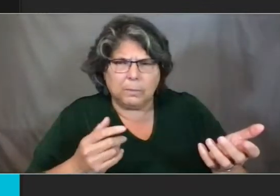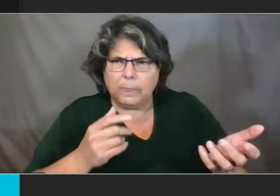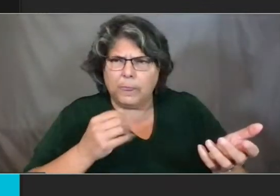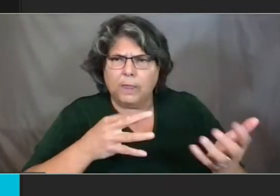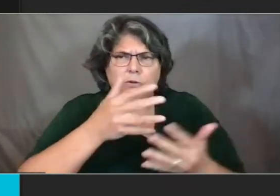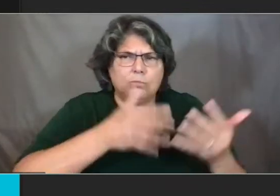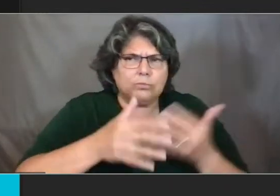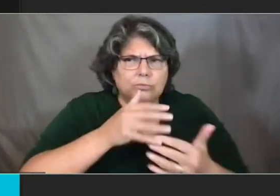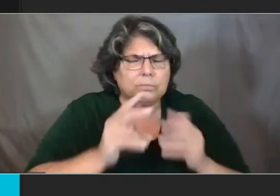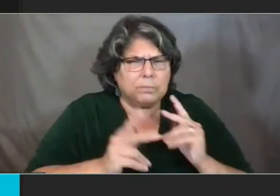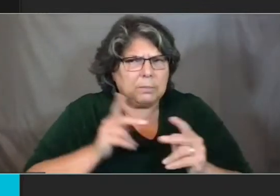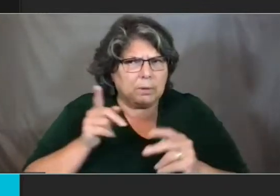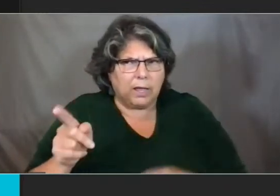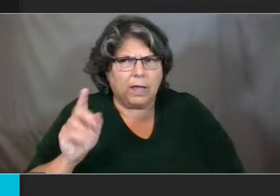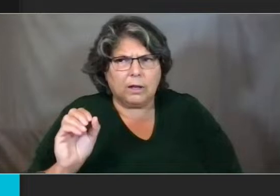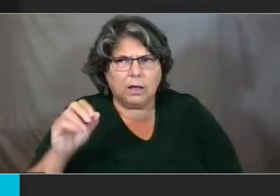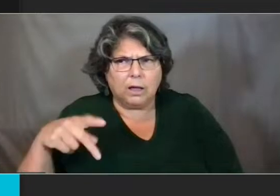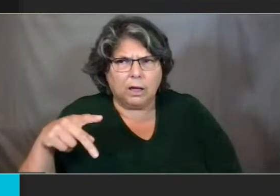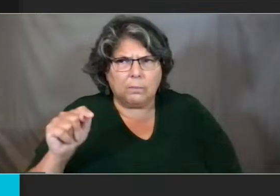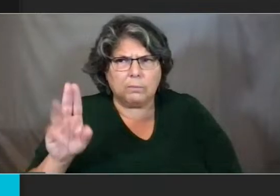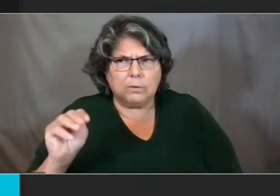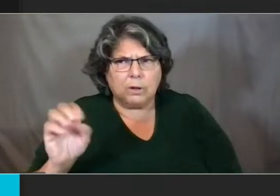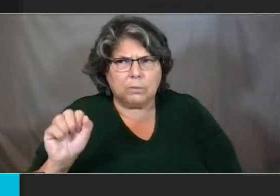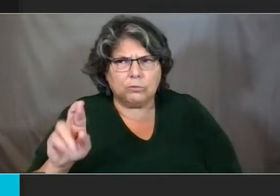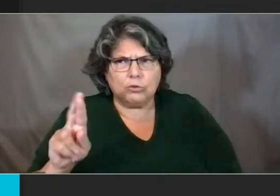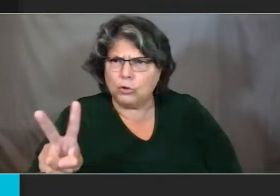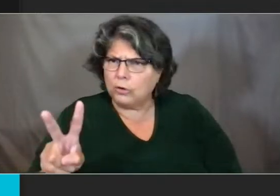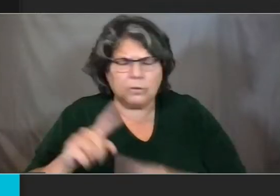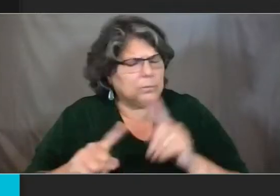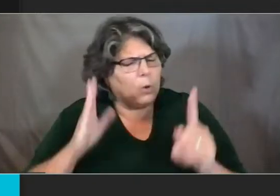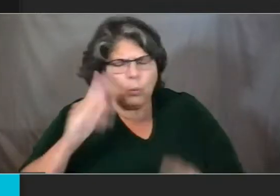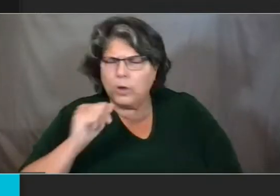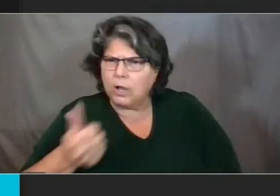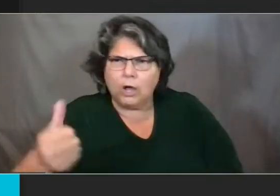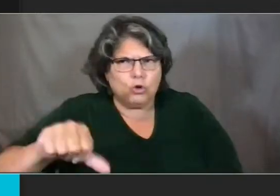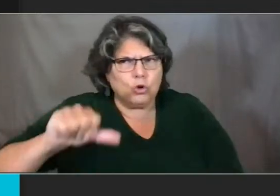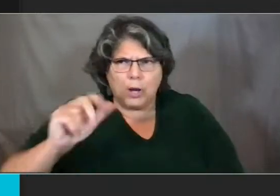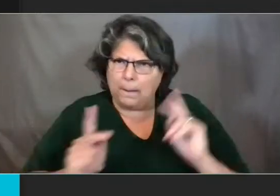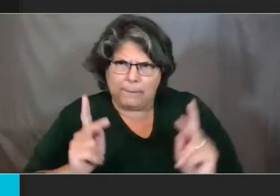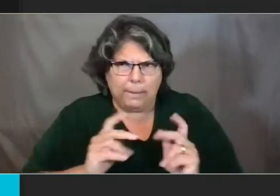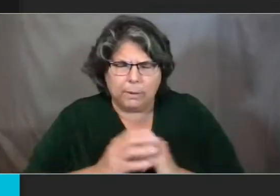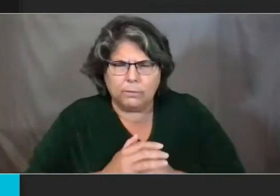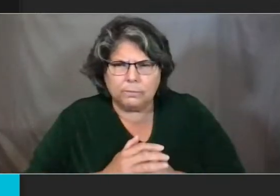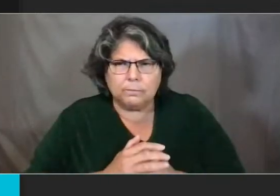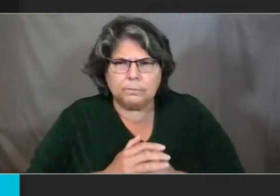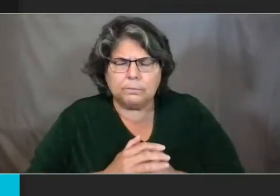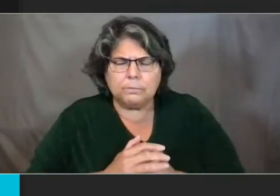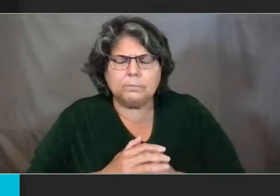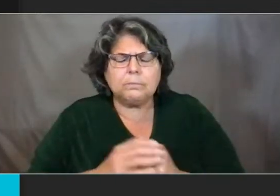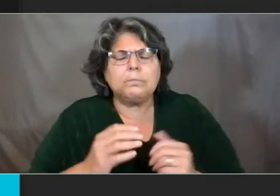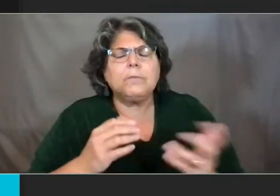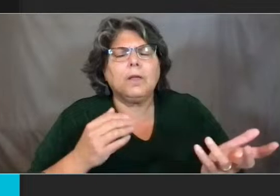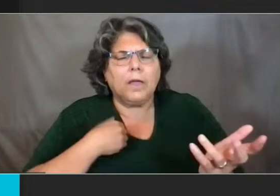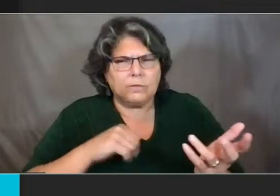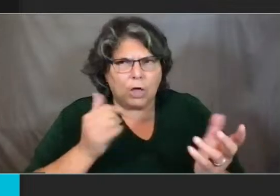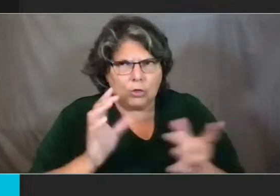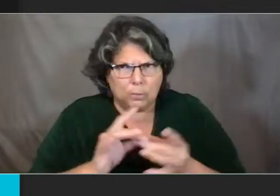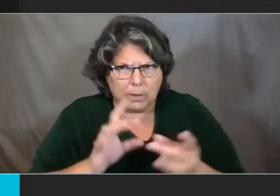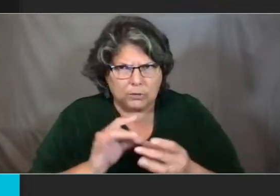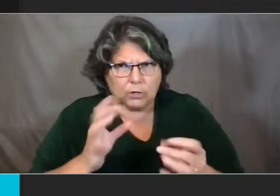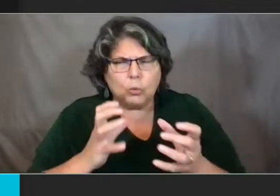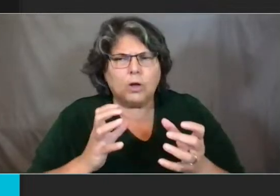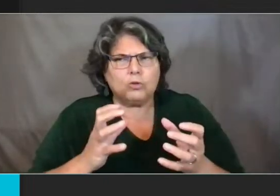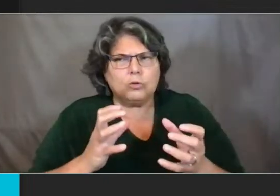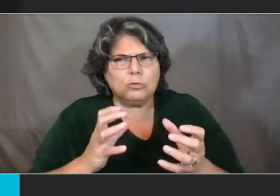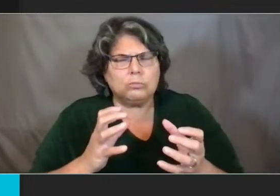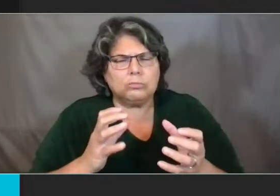at OptumServe. But we will not turn people away. So I have some messages that I want to give specifically to